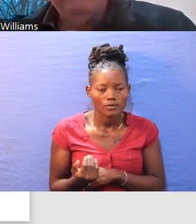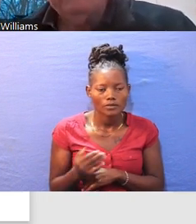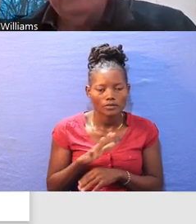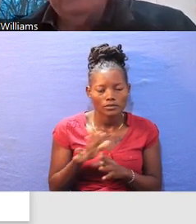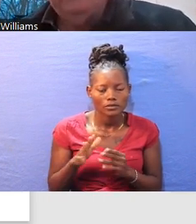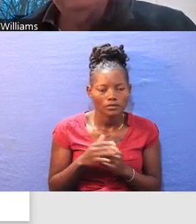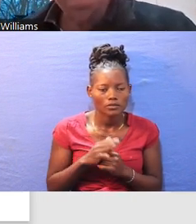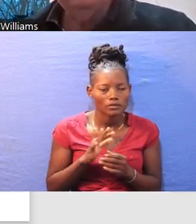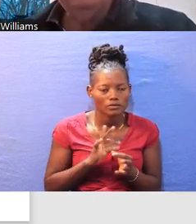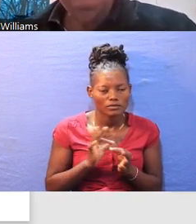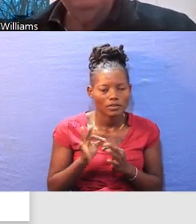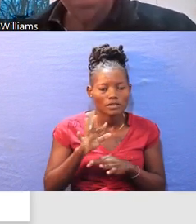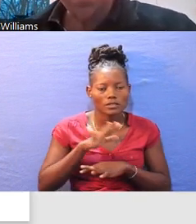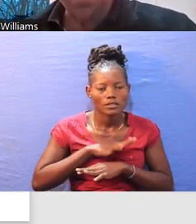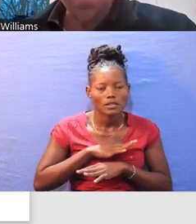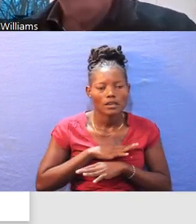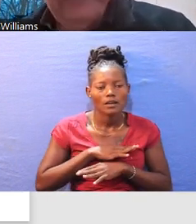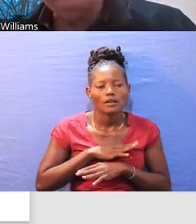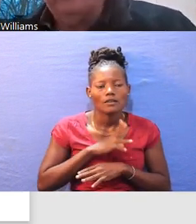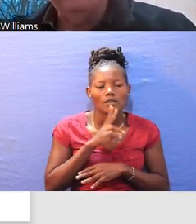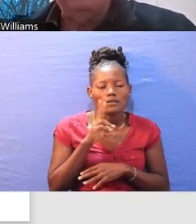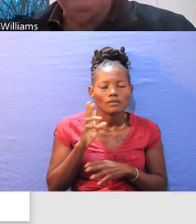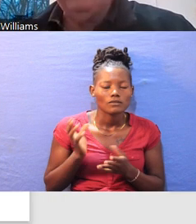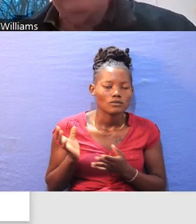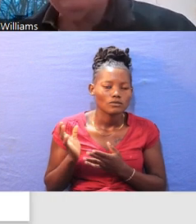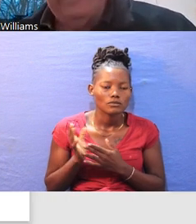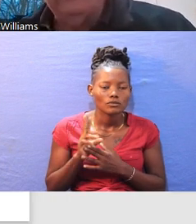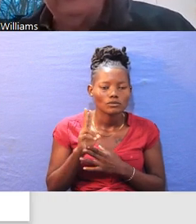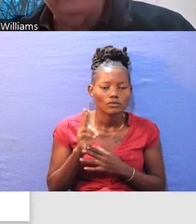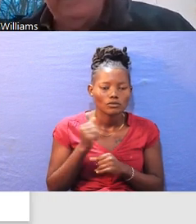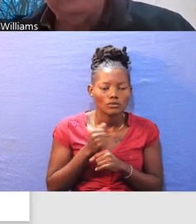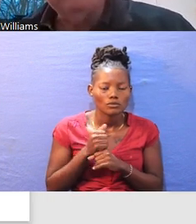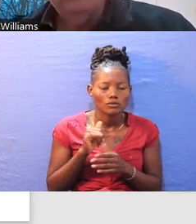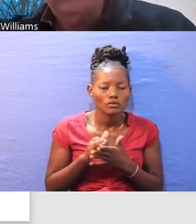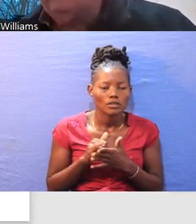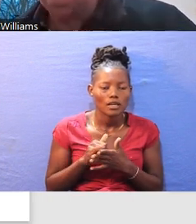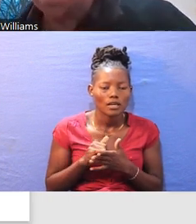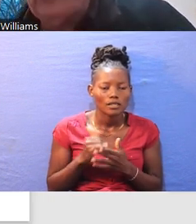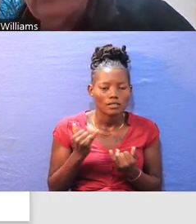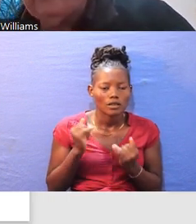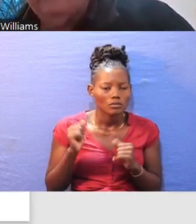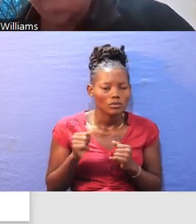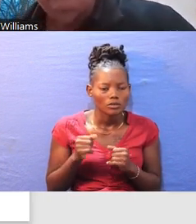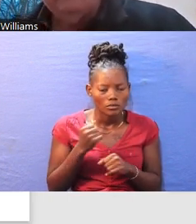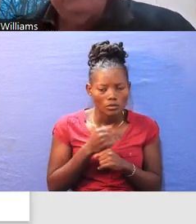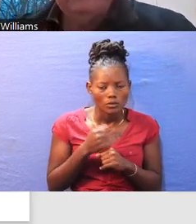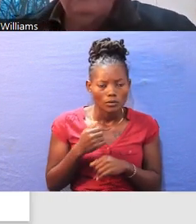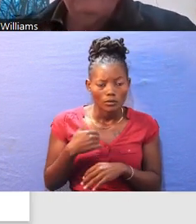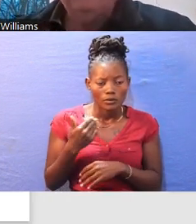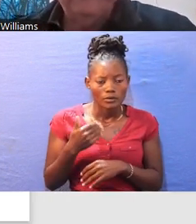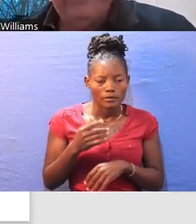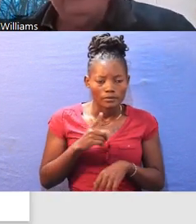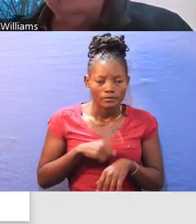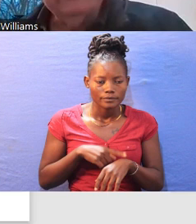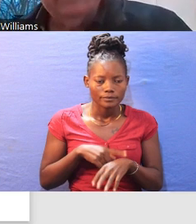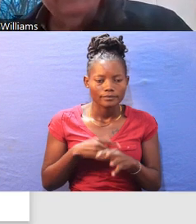boy, he's not even fast enough to put that much demand on his body, or he's not strong enough. So he can go